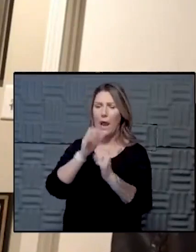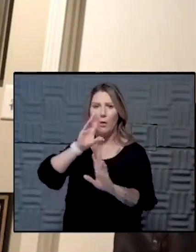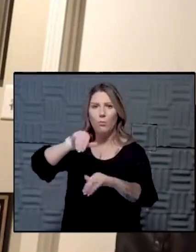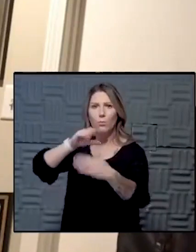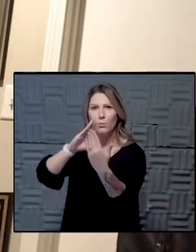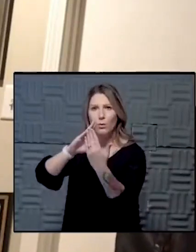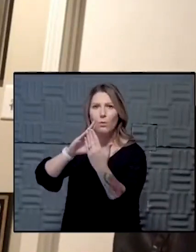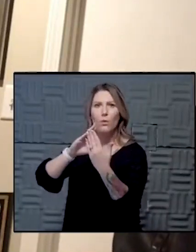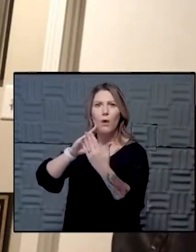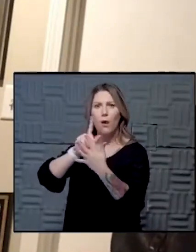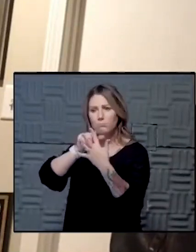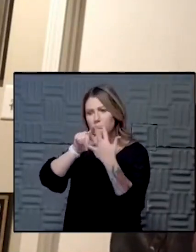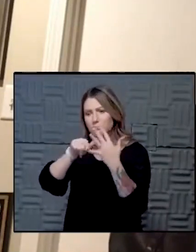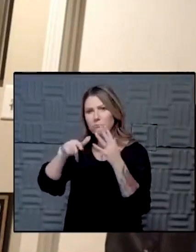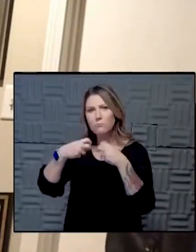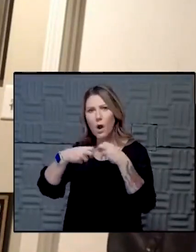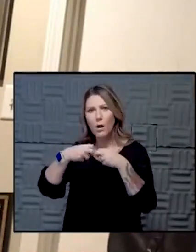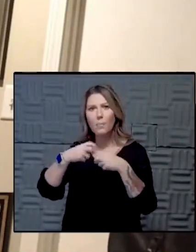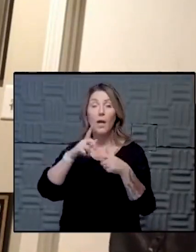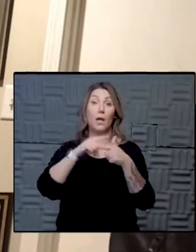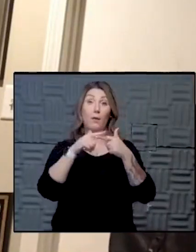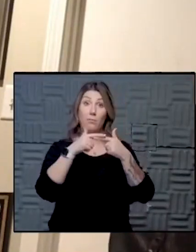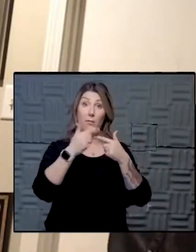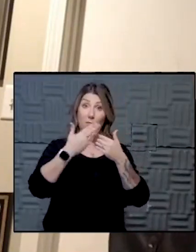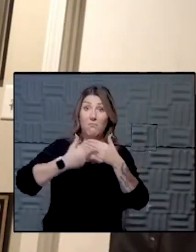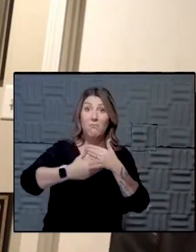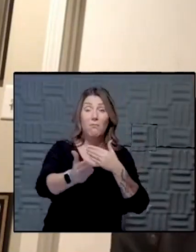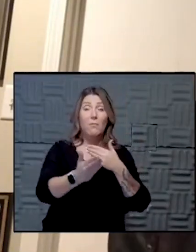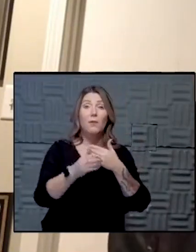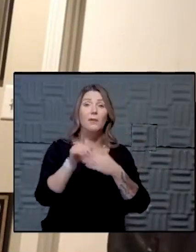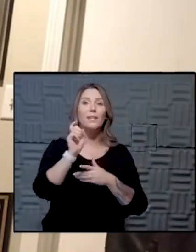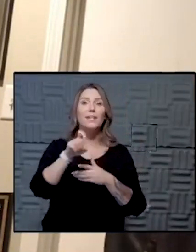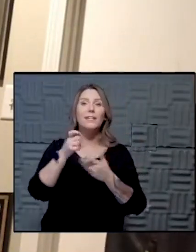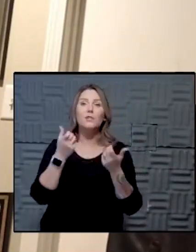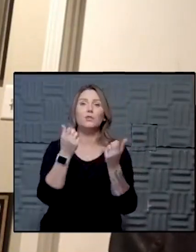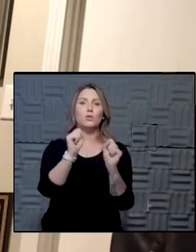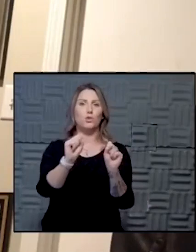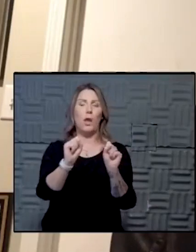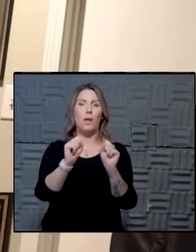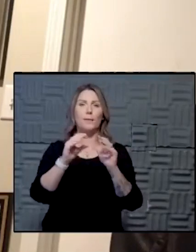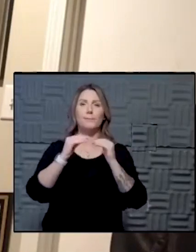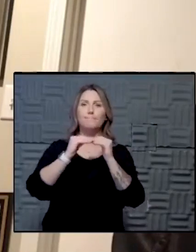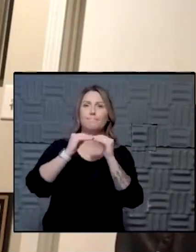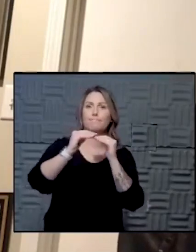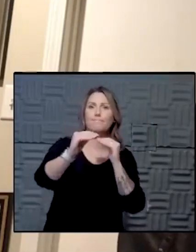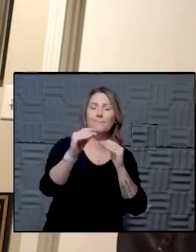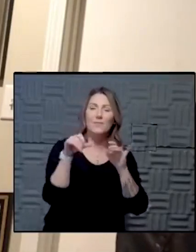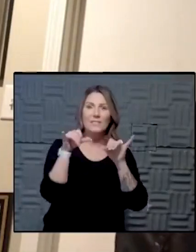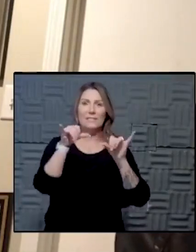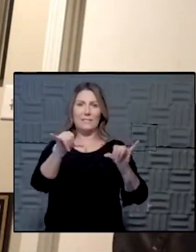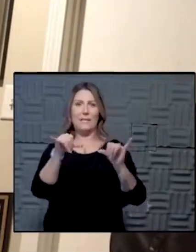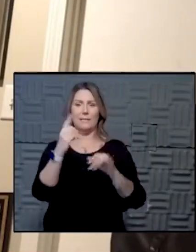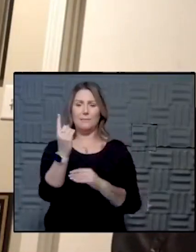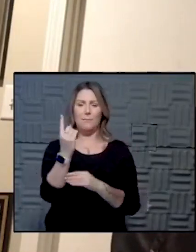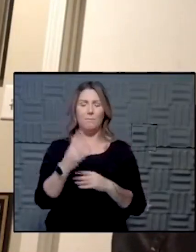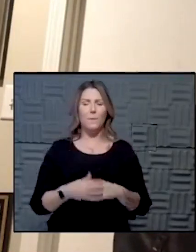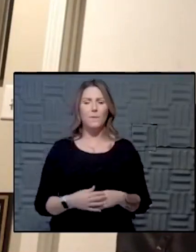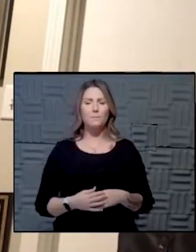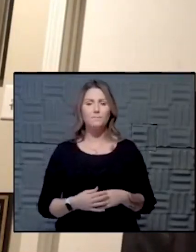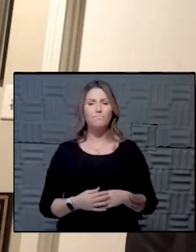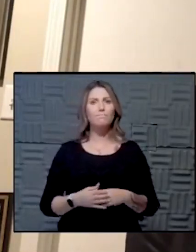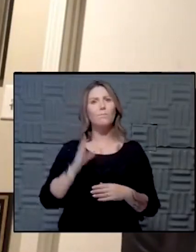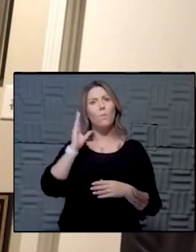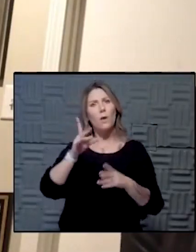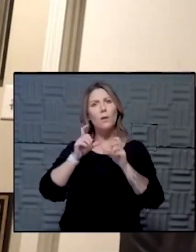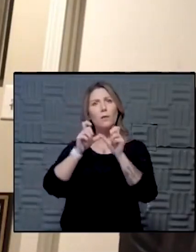this? And then beyond that, they have to attempt to make it sustainable, something that will, go